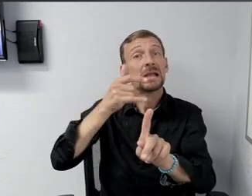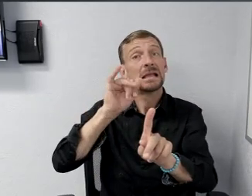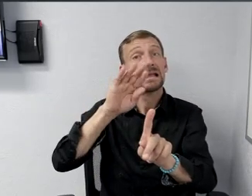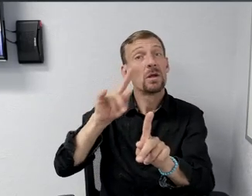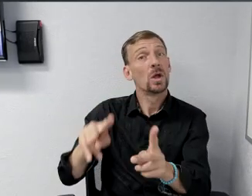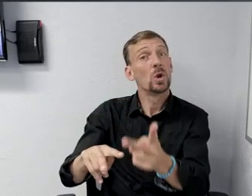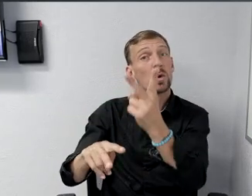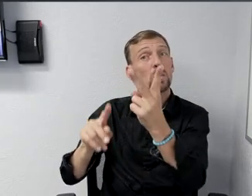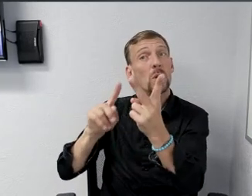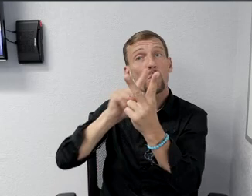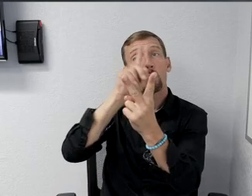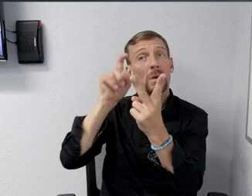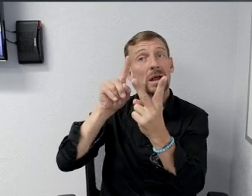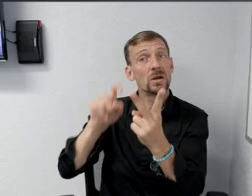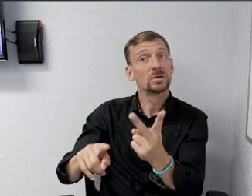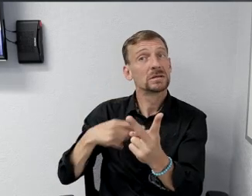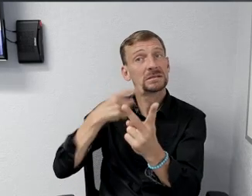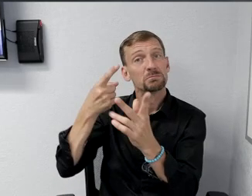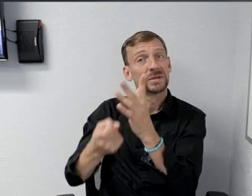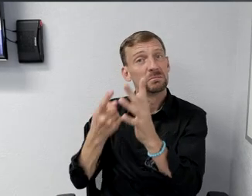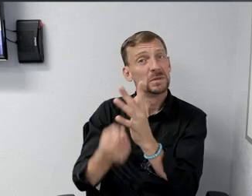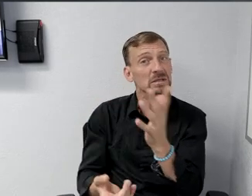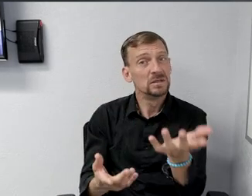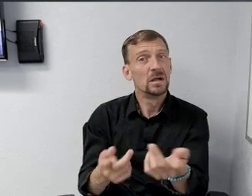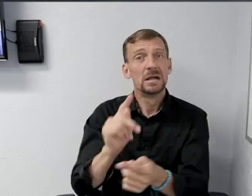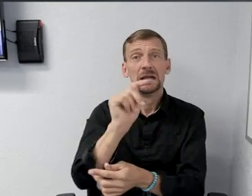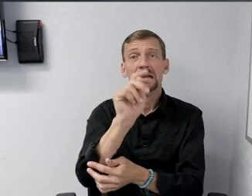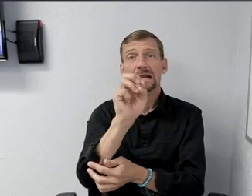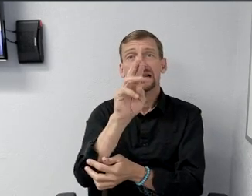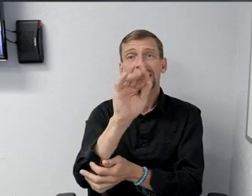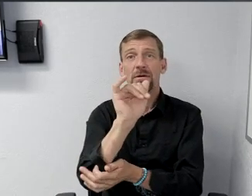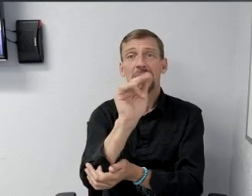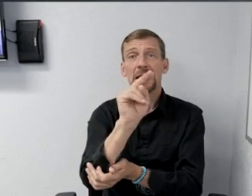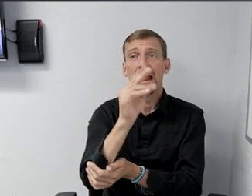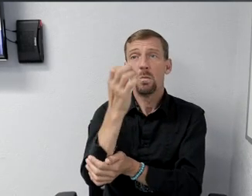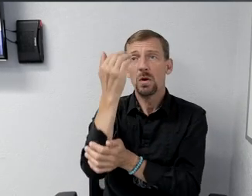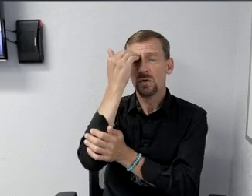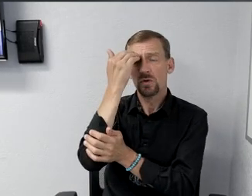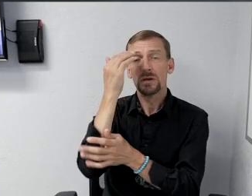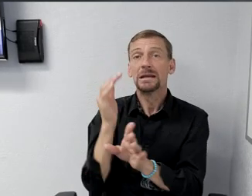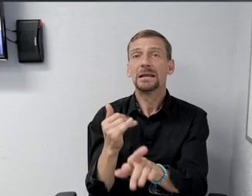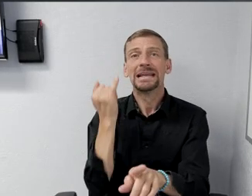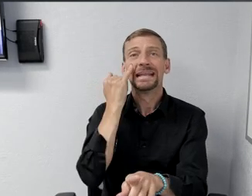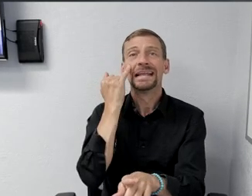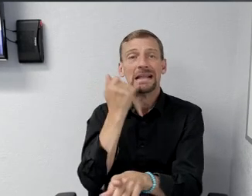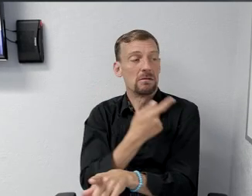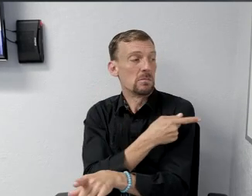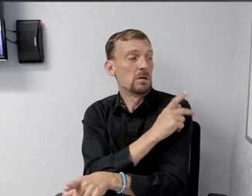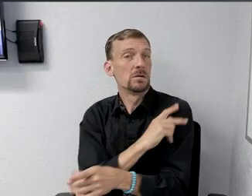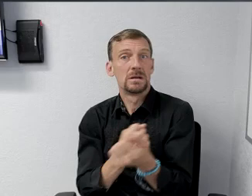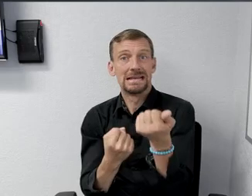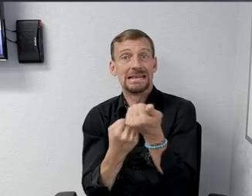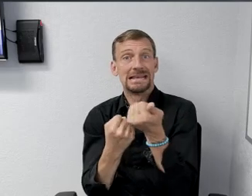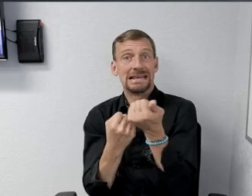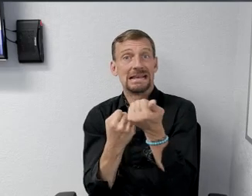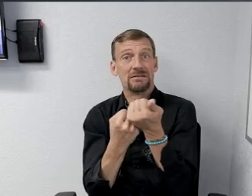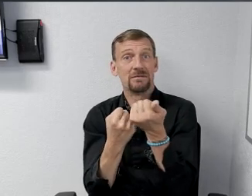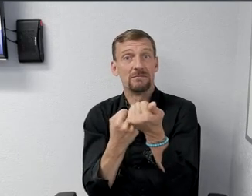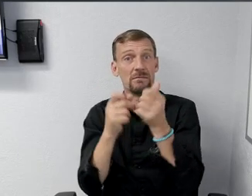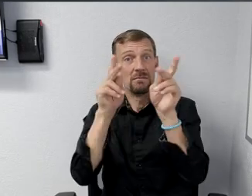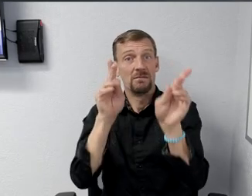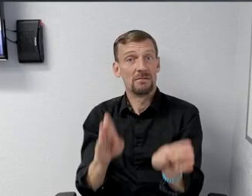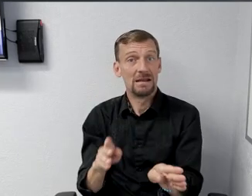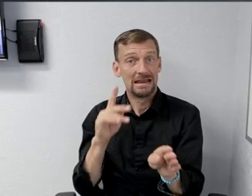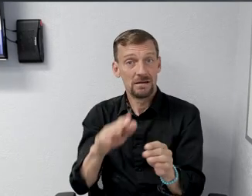of questions must have slipped past us earlier. Terry Ann is wanting to know if patient advocates are allowed to